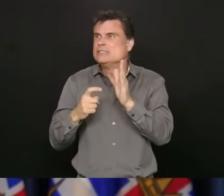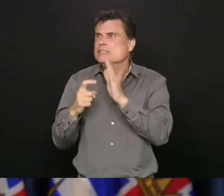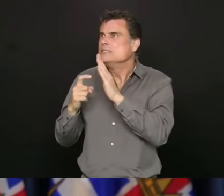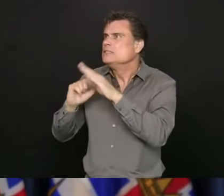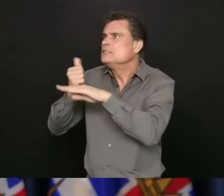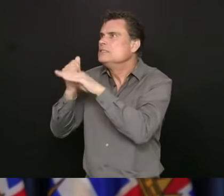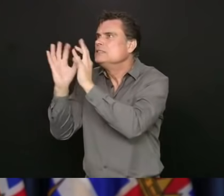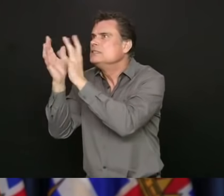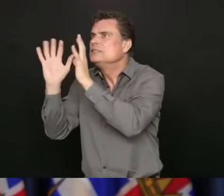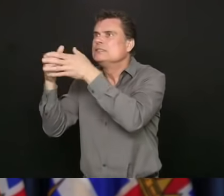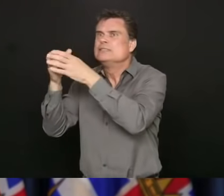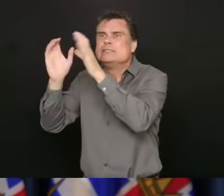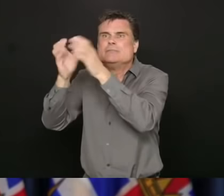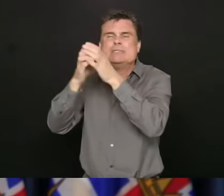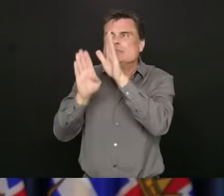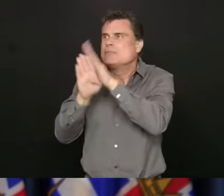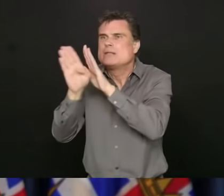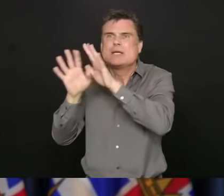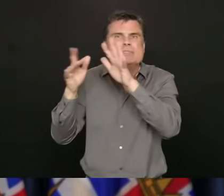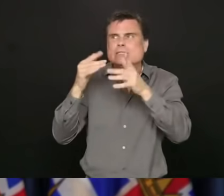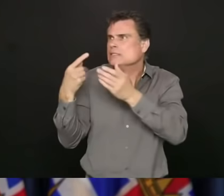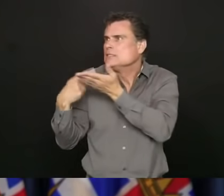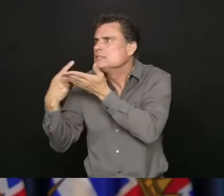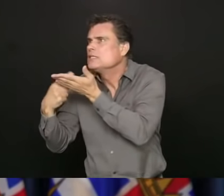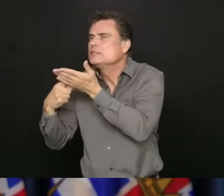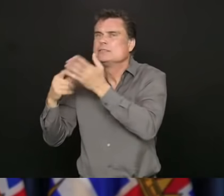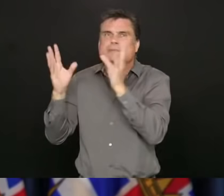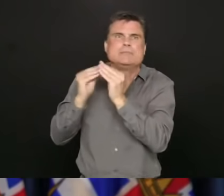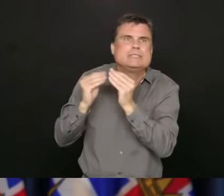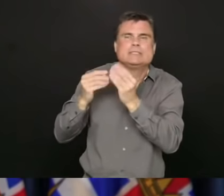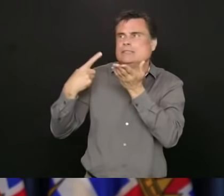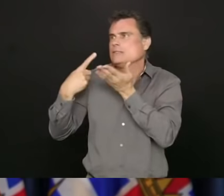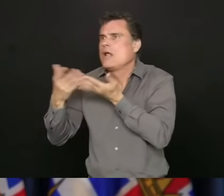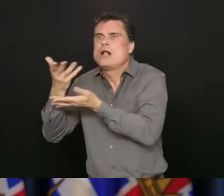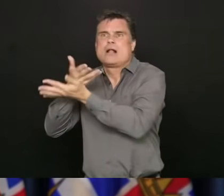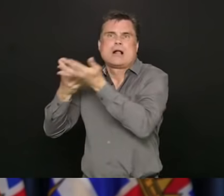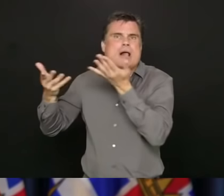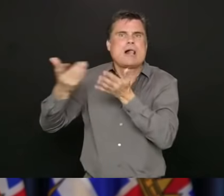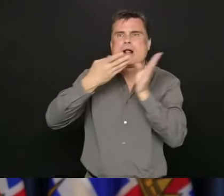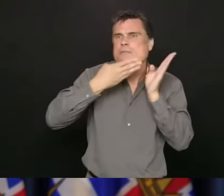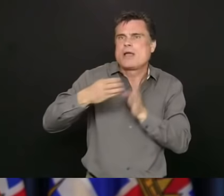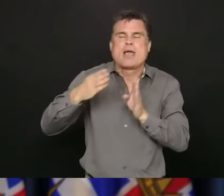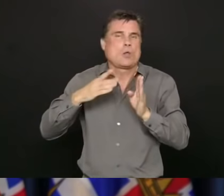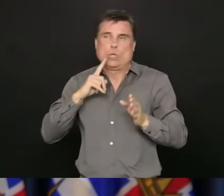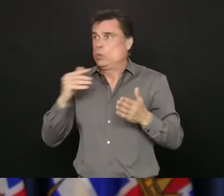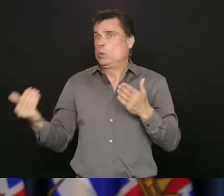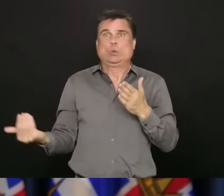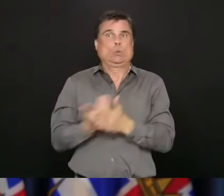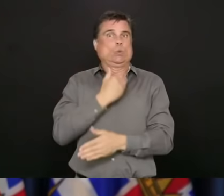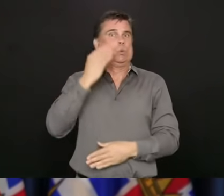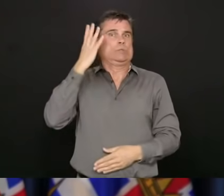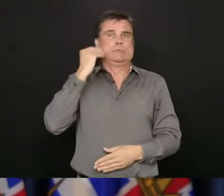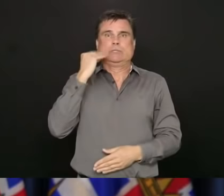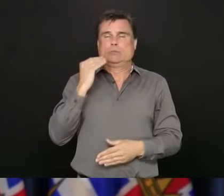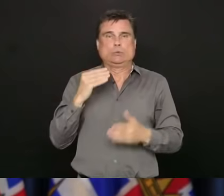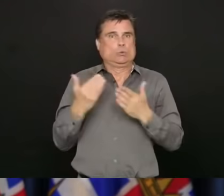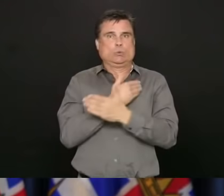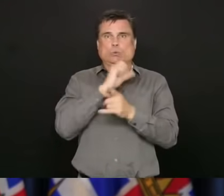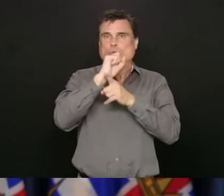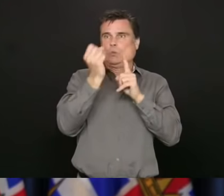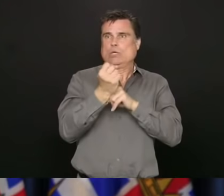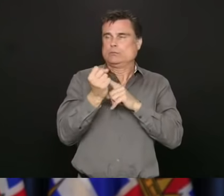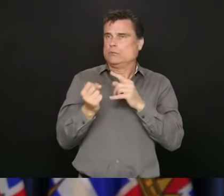kids and teachers can feel comfortable about a restart in the K-12 sector. Similarly, particularly, I've been working with